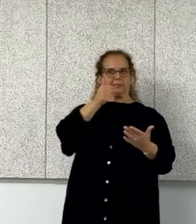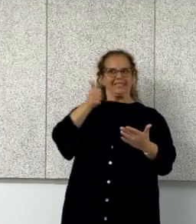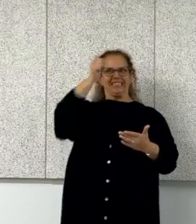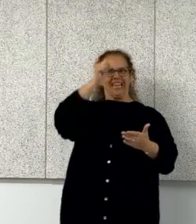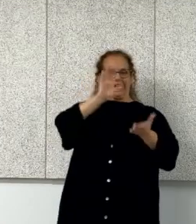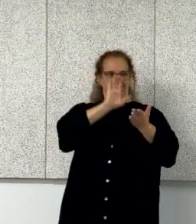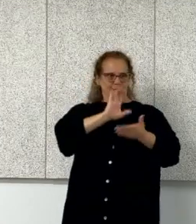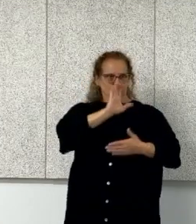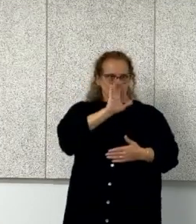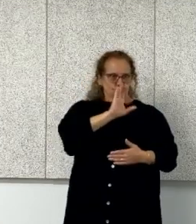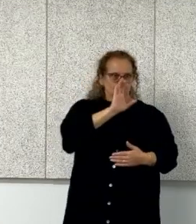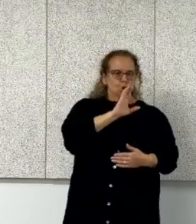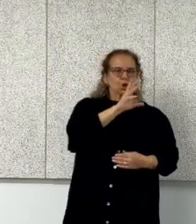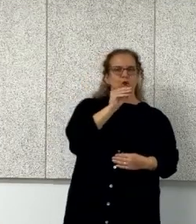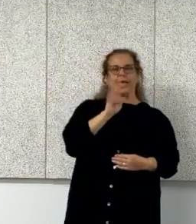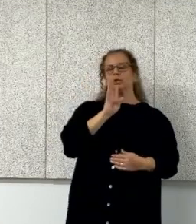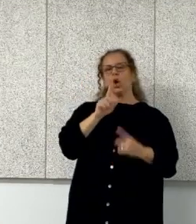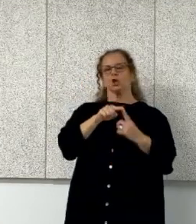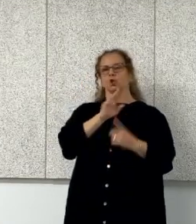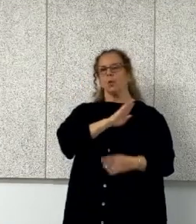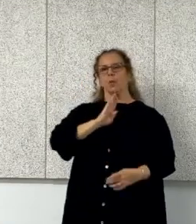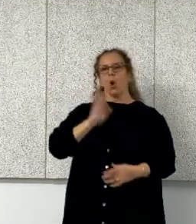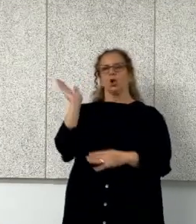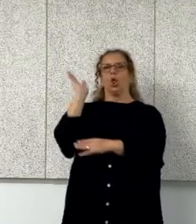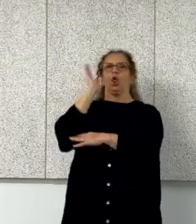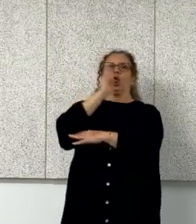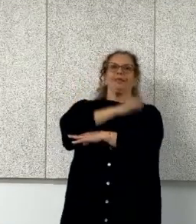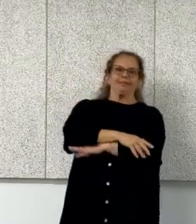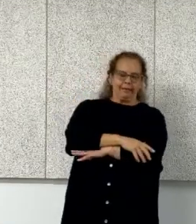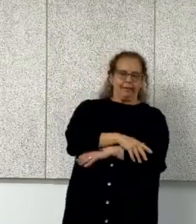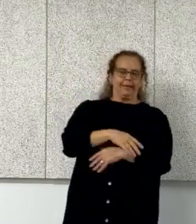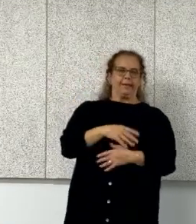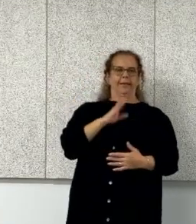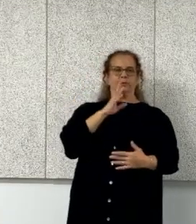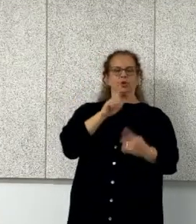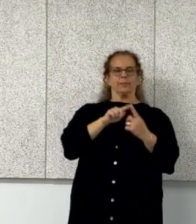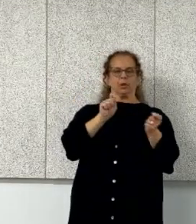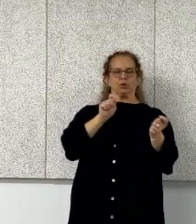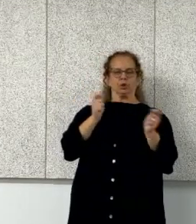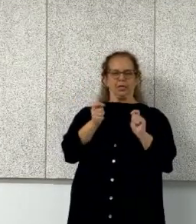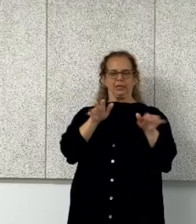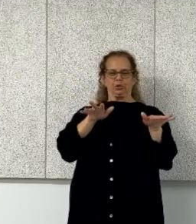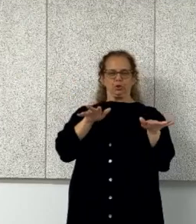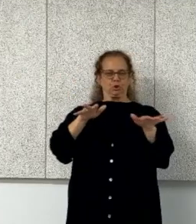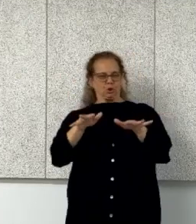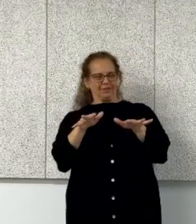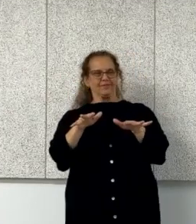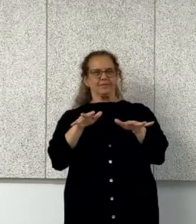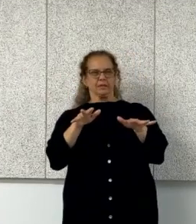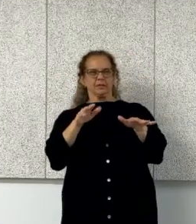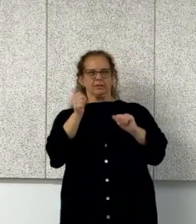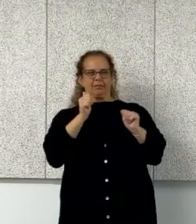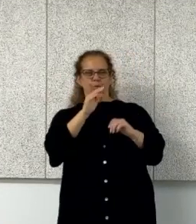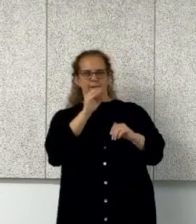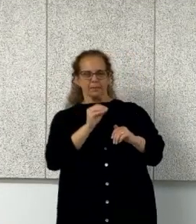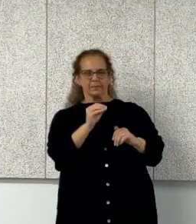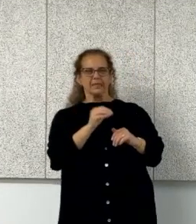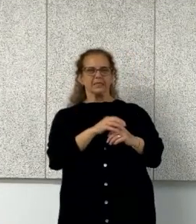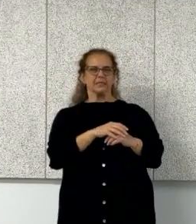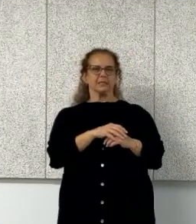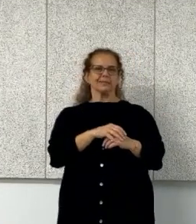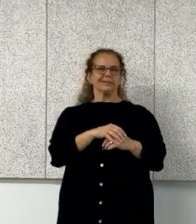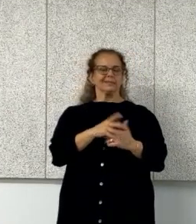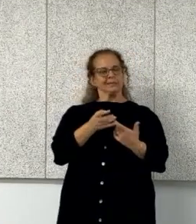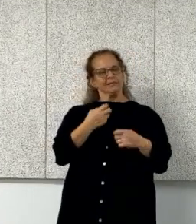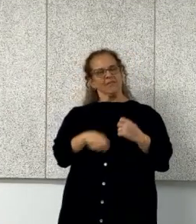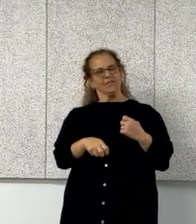all day about turns in leadership and changes in direction for an organization, to grade anyone on that curve is very hard.